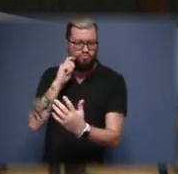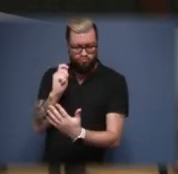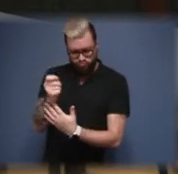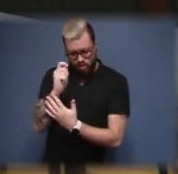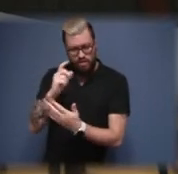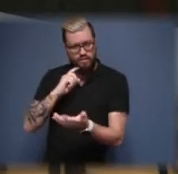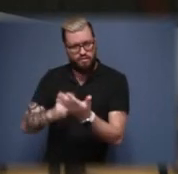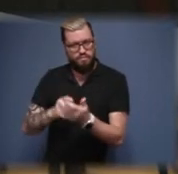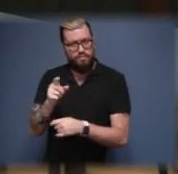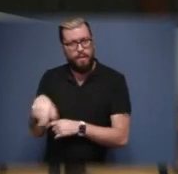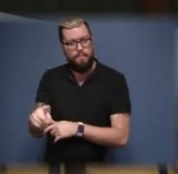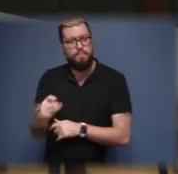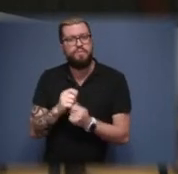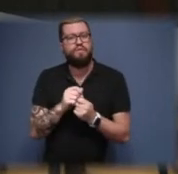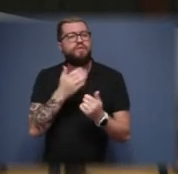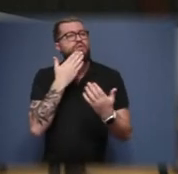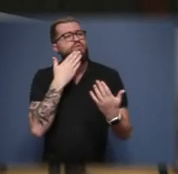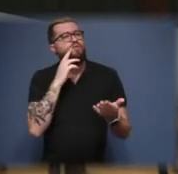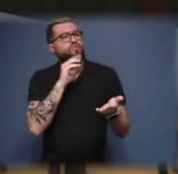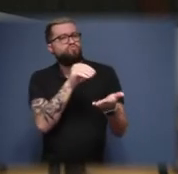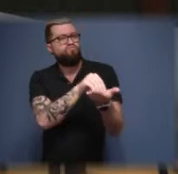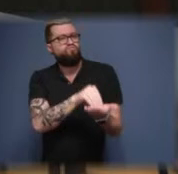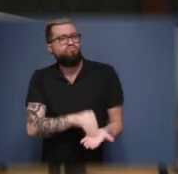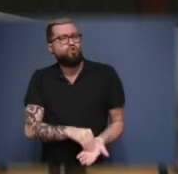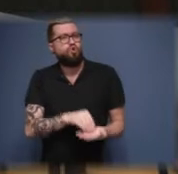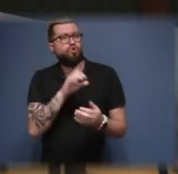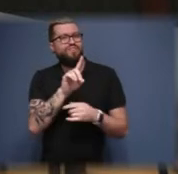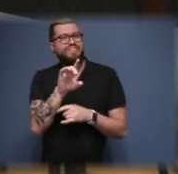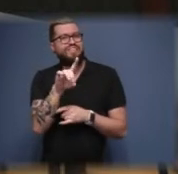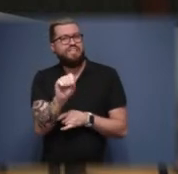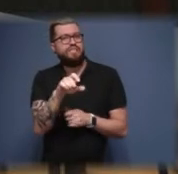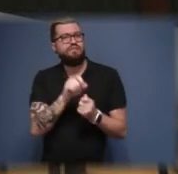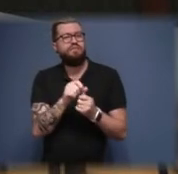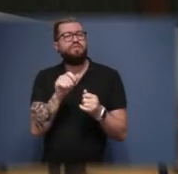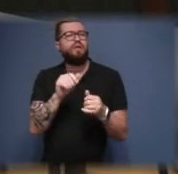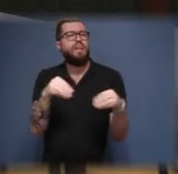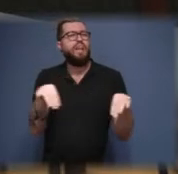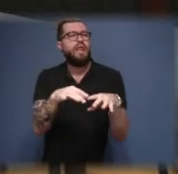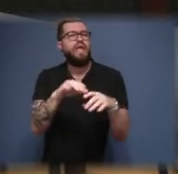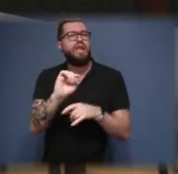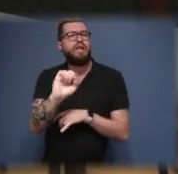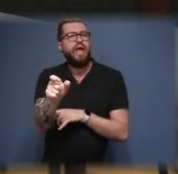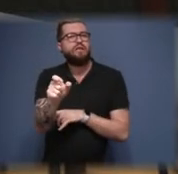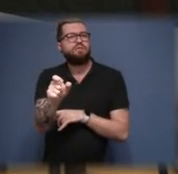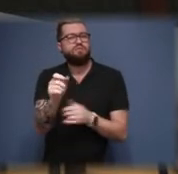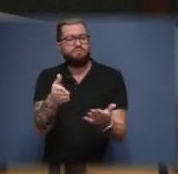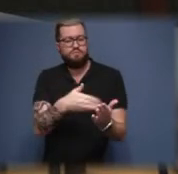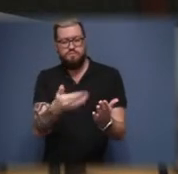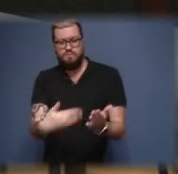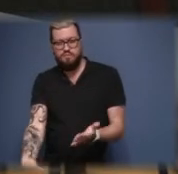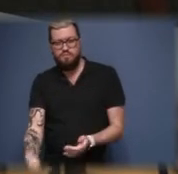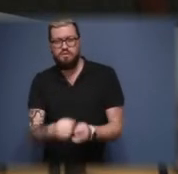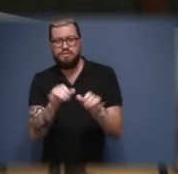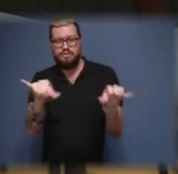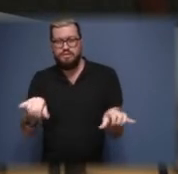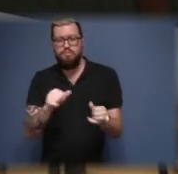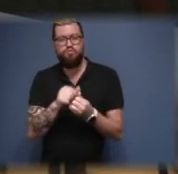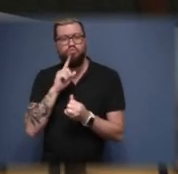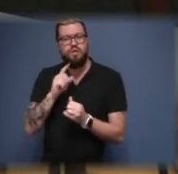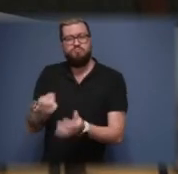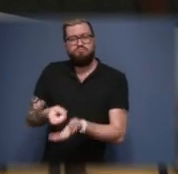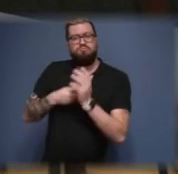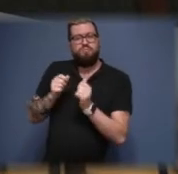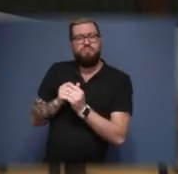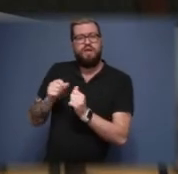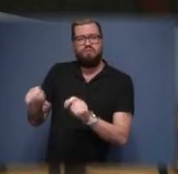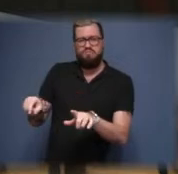like to thank the Recorder of Deeds and the Landex system. That sort of obviates the need for title lock, I think, if